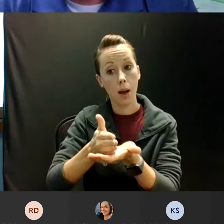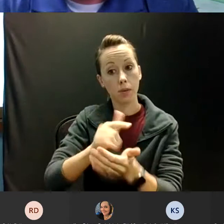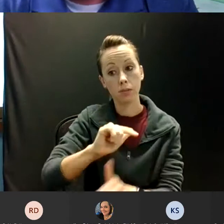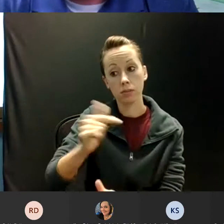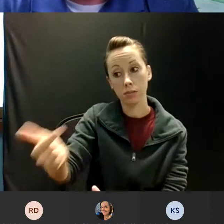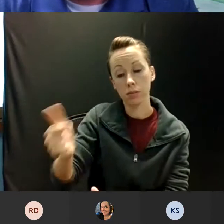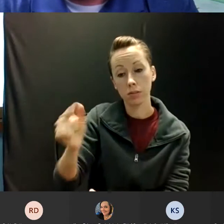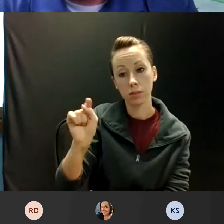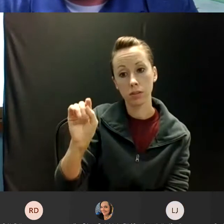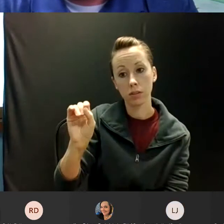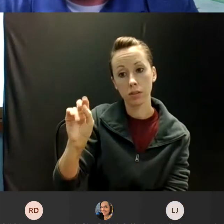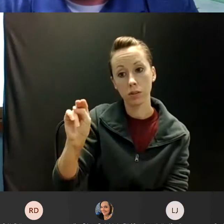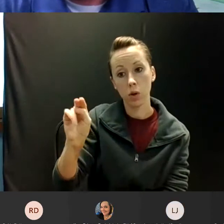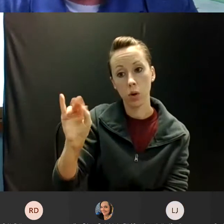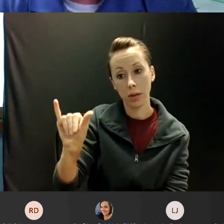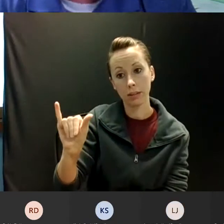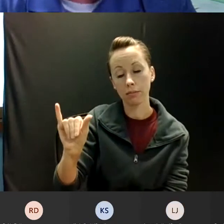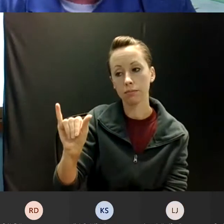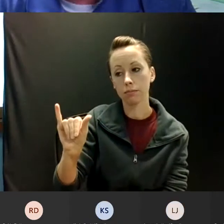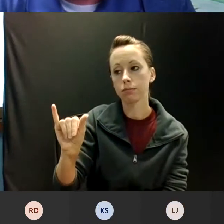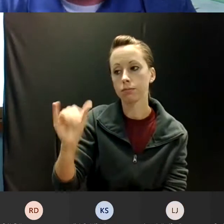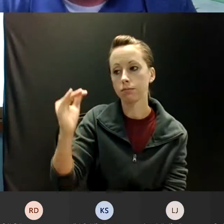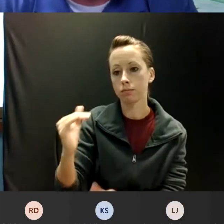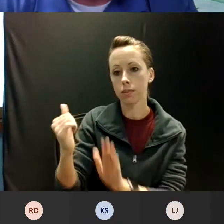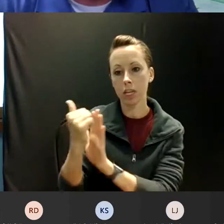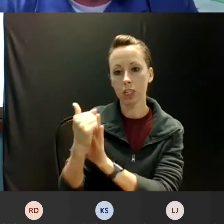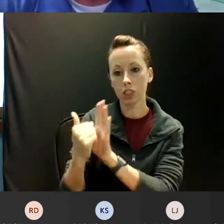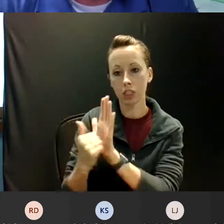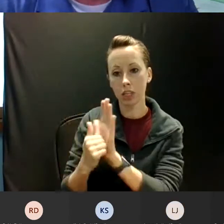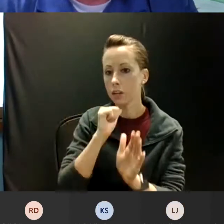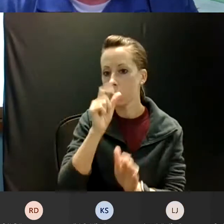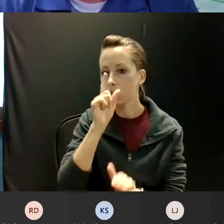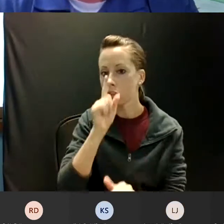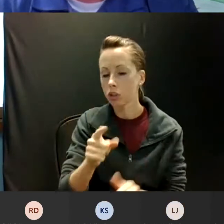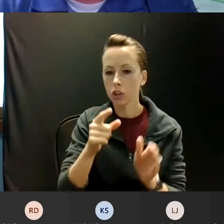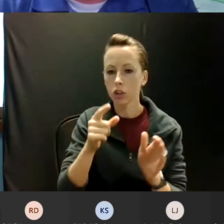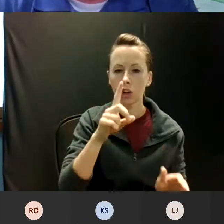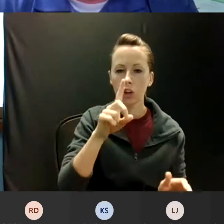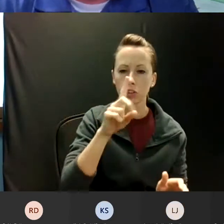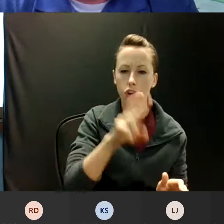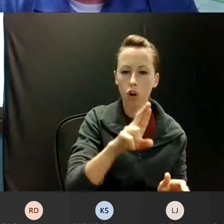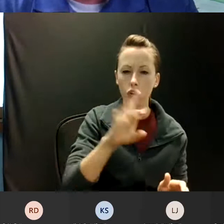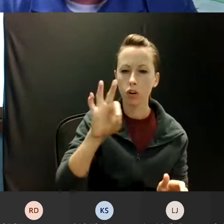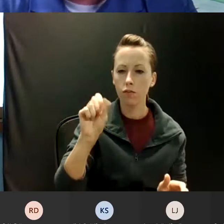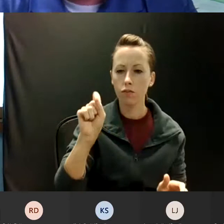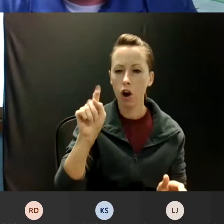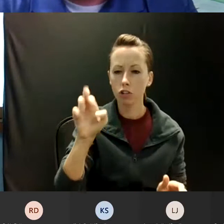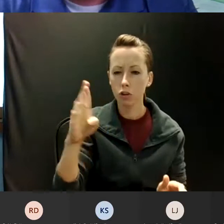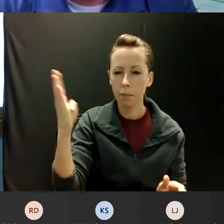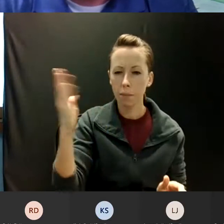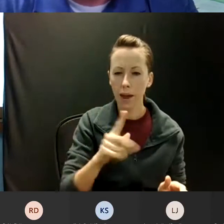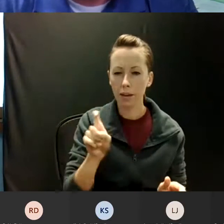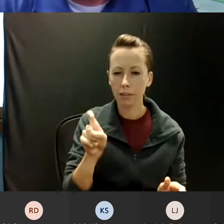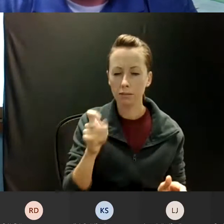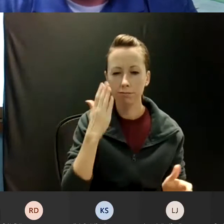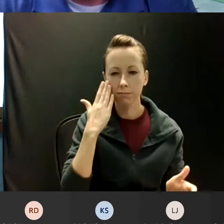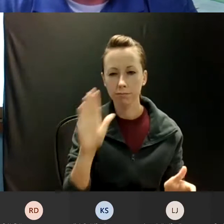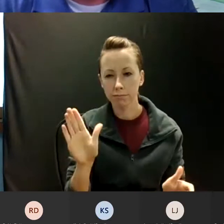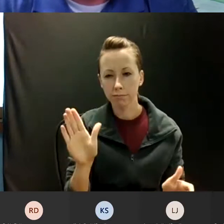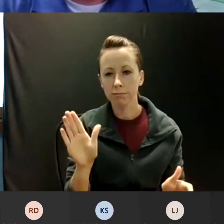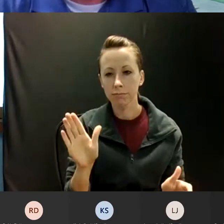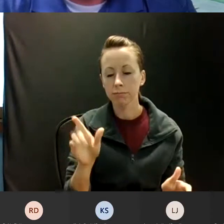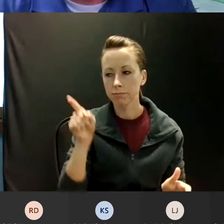the agenda moving on. I'm not sure if Dr. Foster ever got back with us or not, but